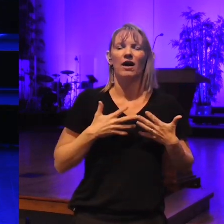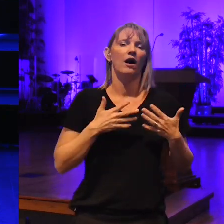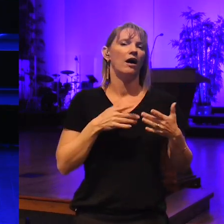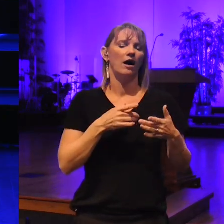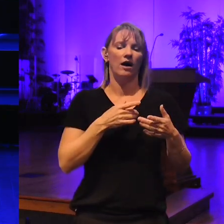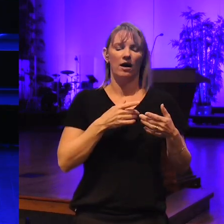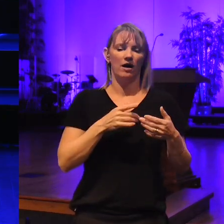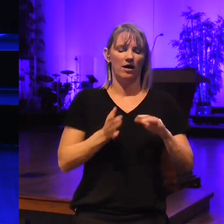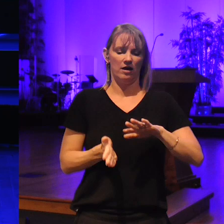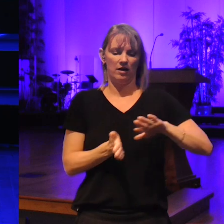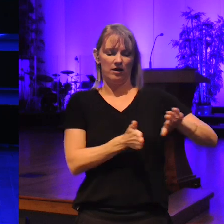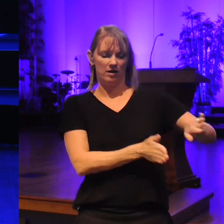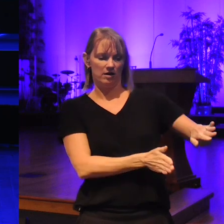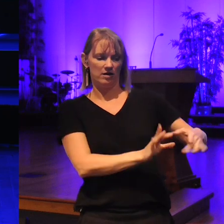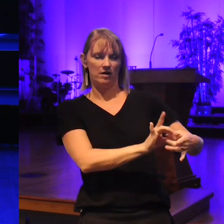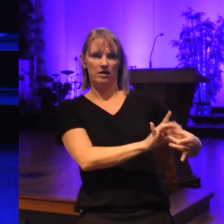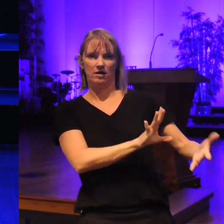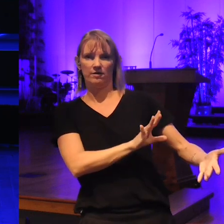it down.